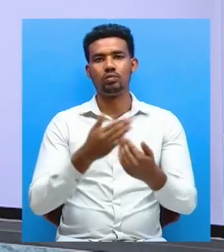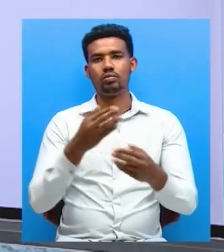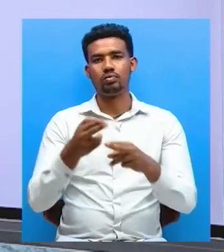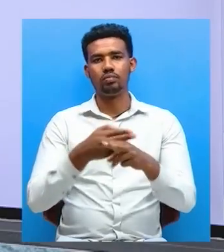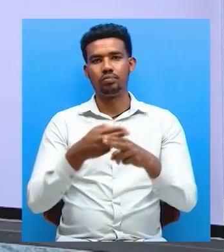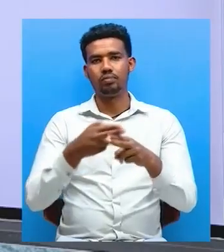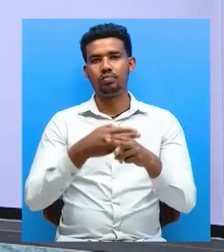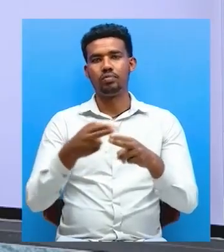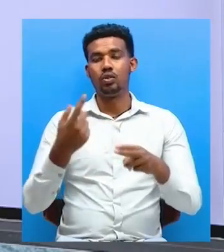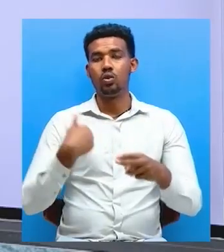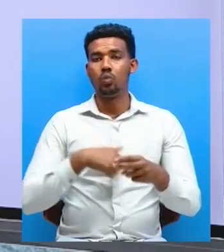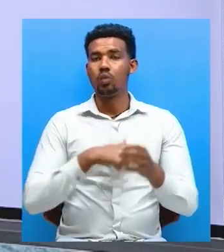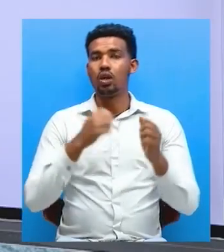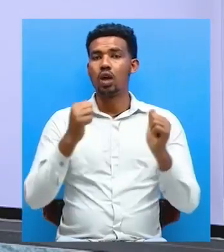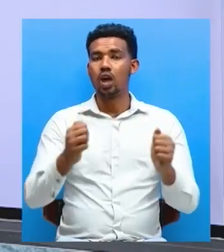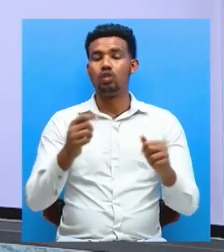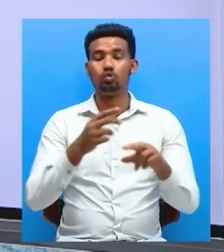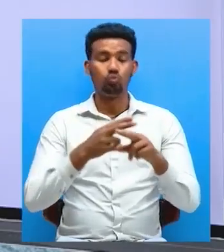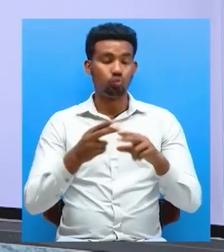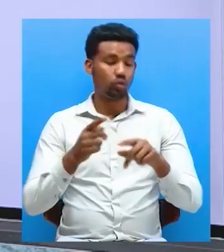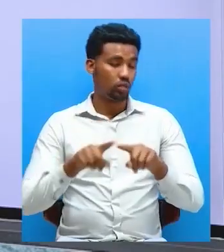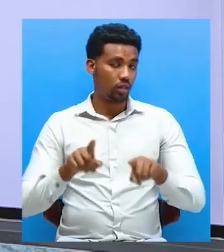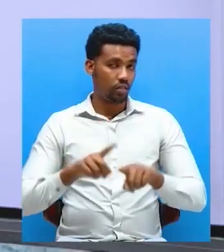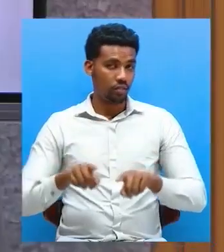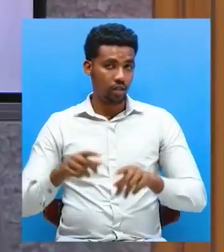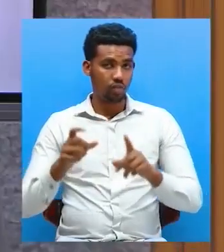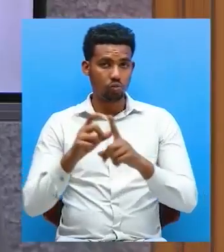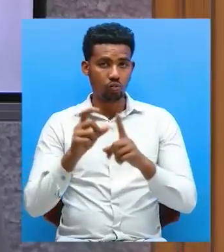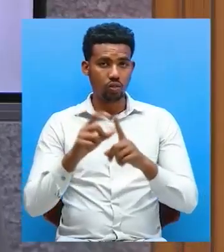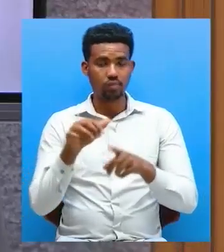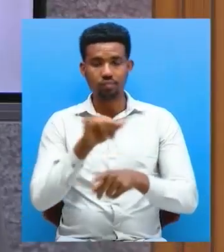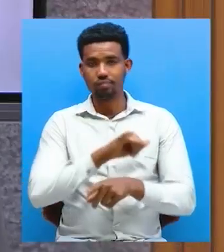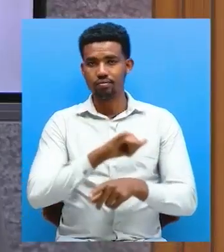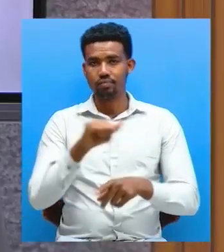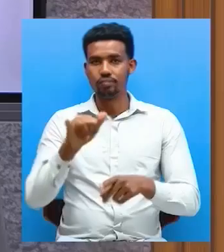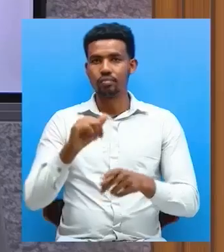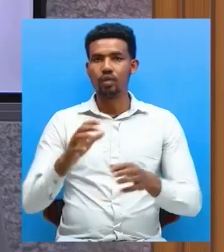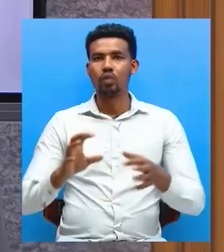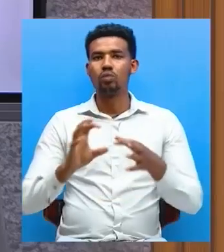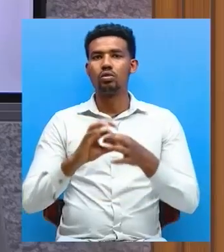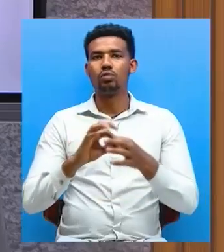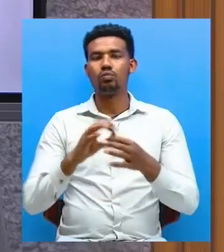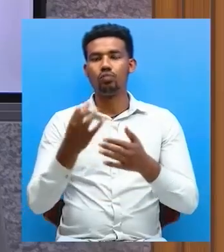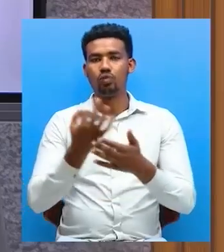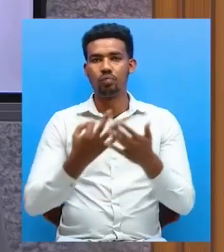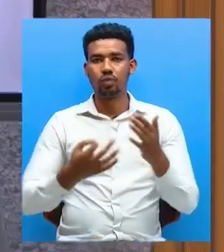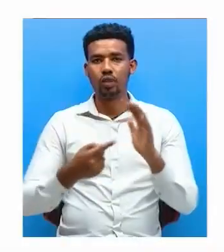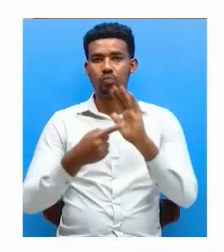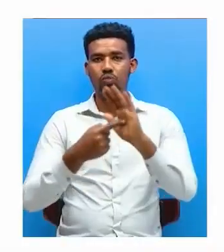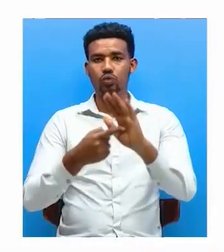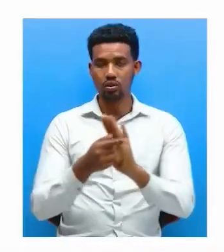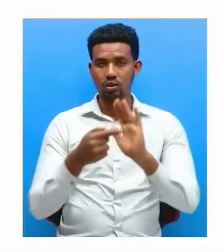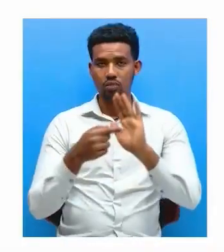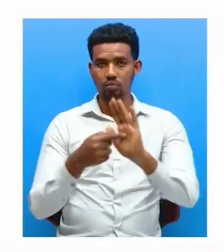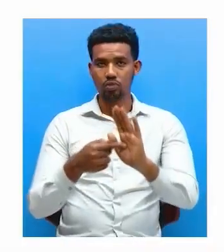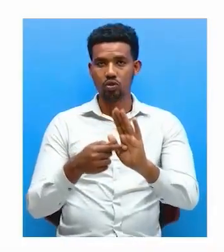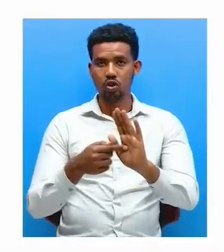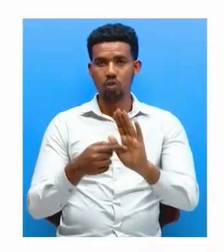You can use different words as a contracted forms. Let me show you something, students.